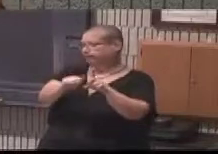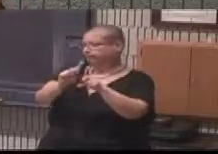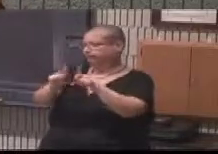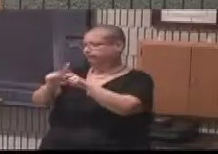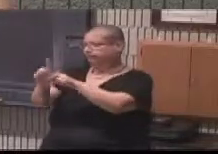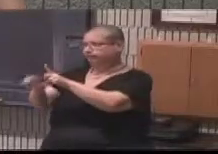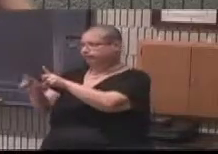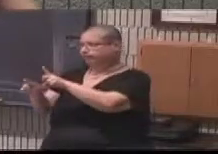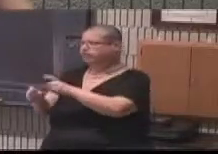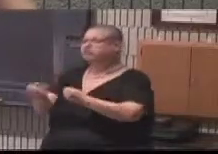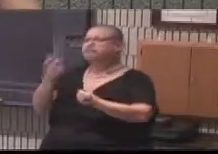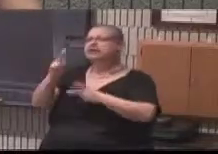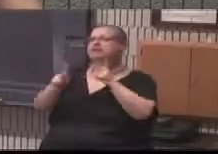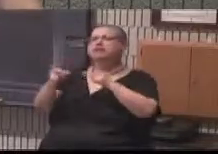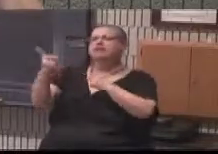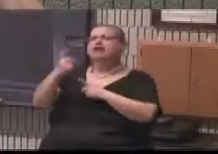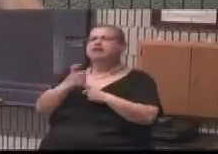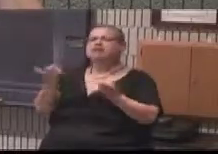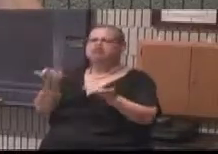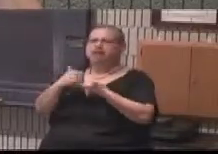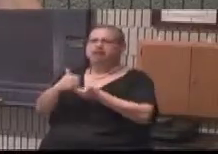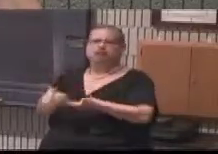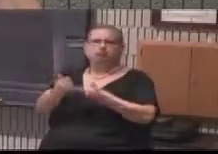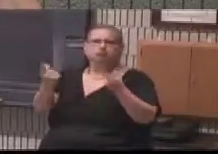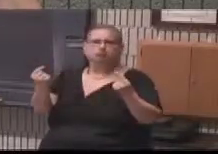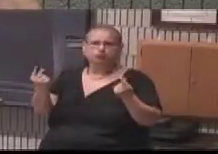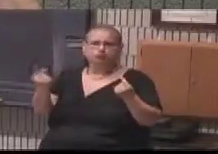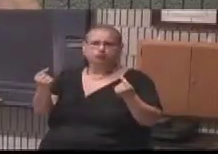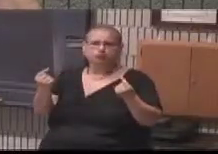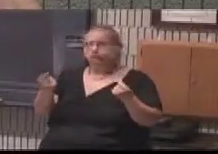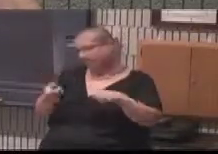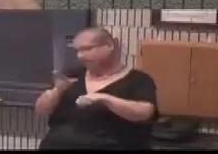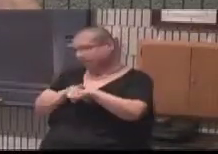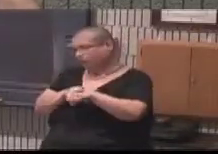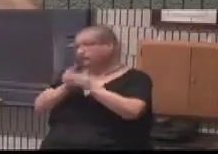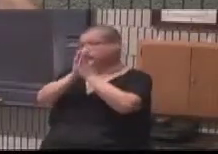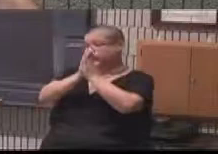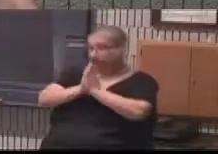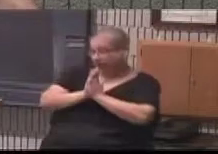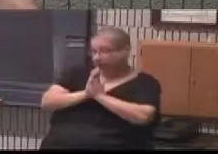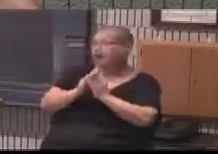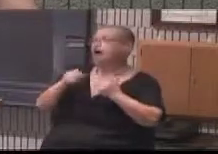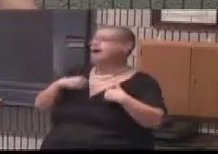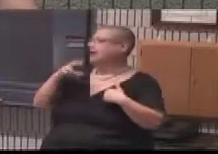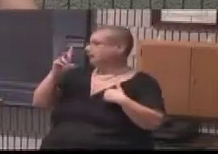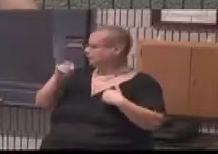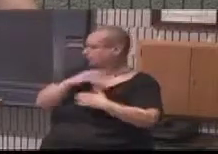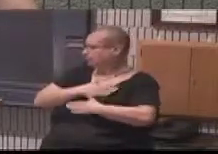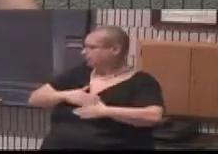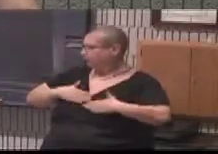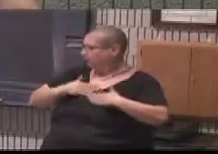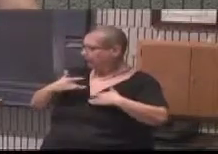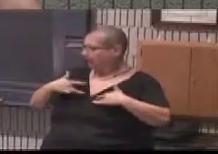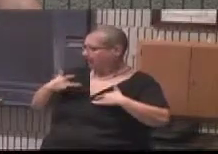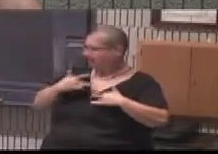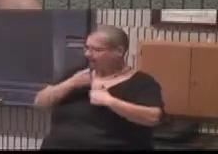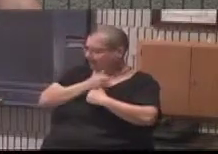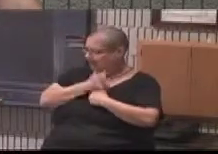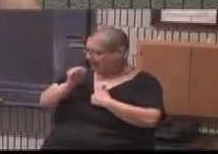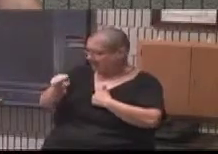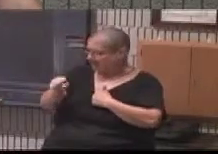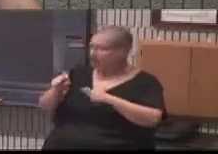A lot of people have asked what they can do to help, and certainly in the addition to prayer, which I deeply appreciate and I can feel the love,